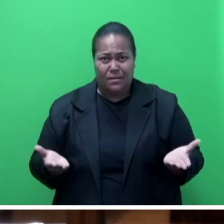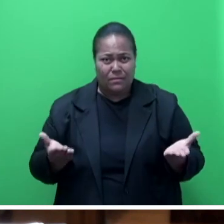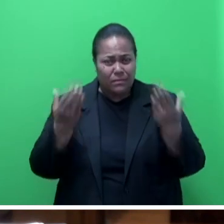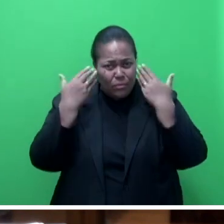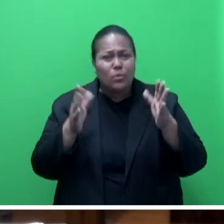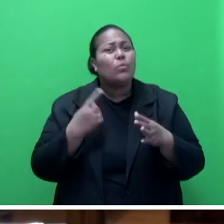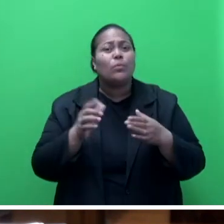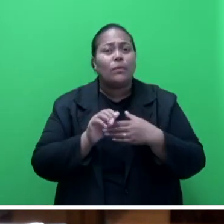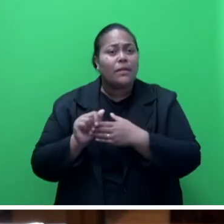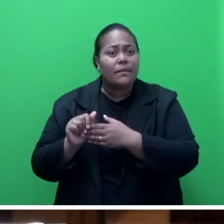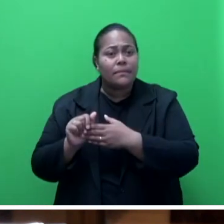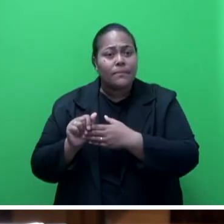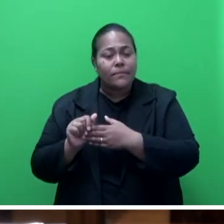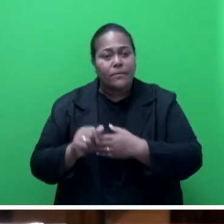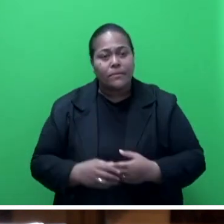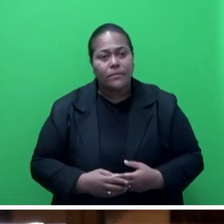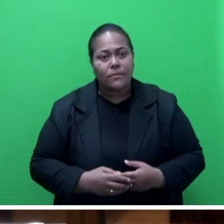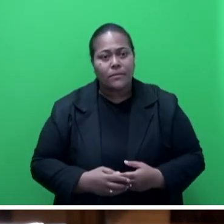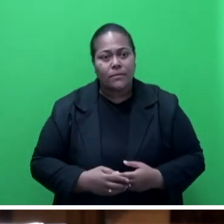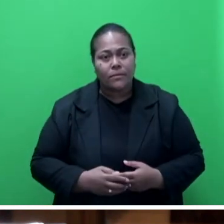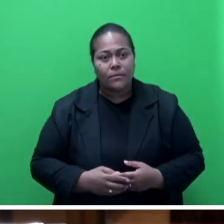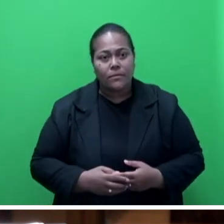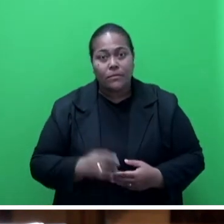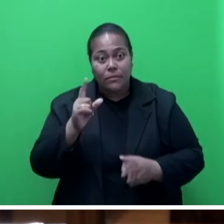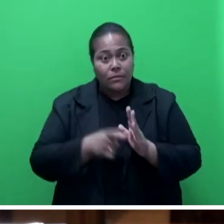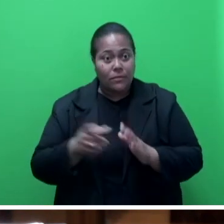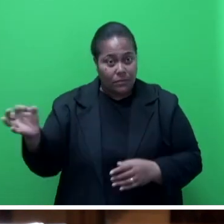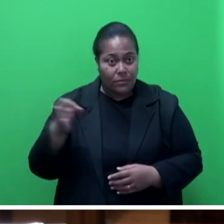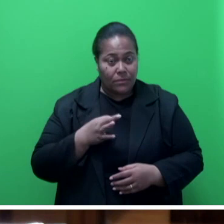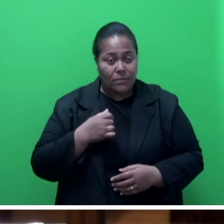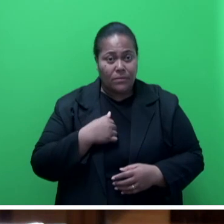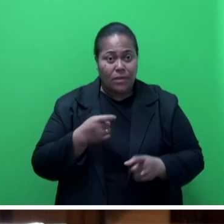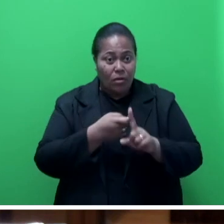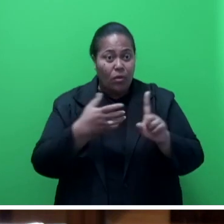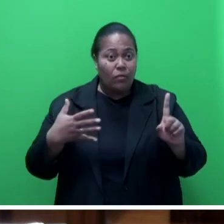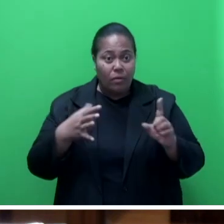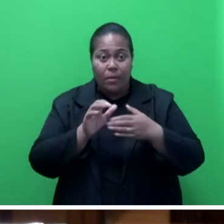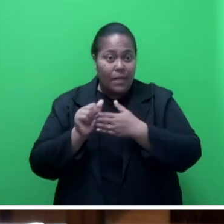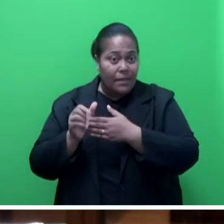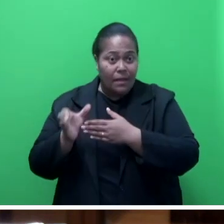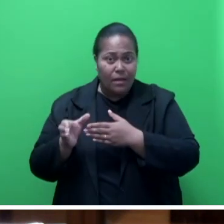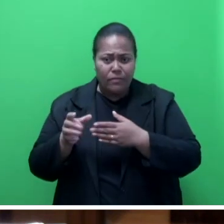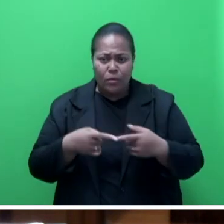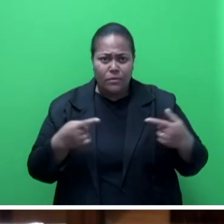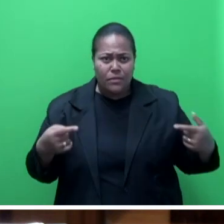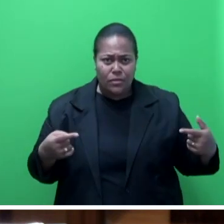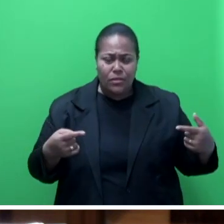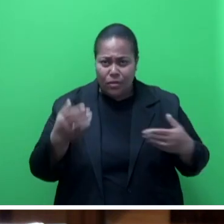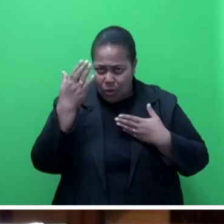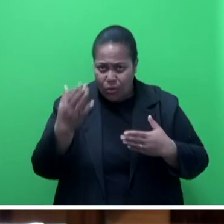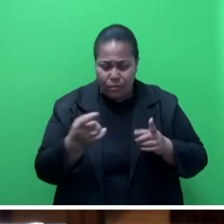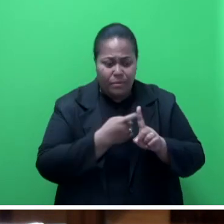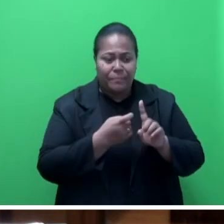I was once asked the former leader of the opposition, Honourable Kepa,